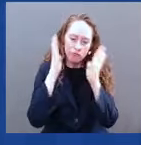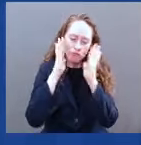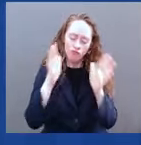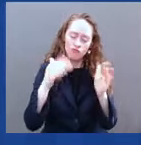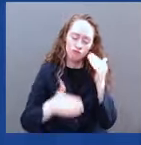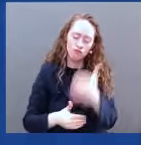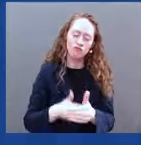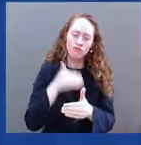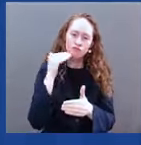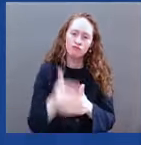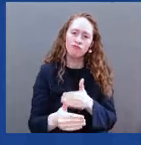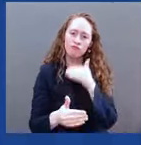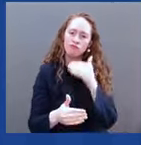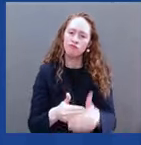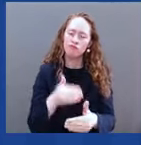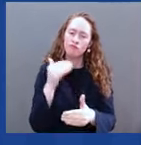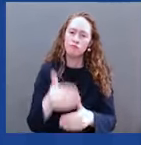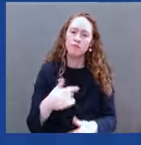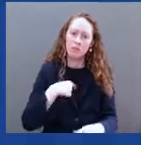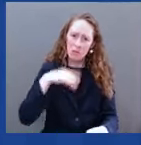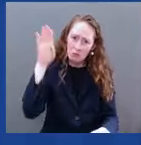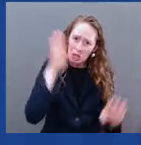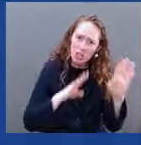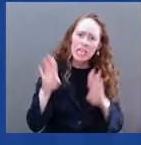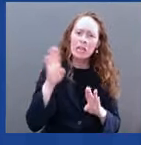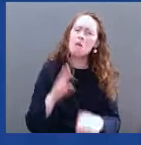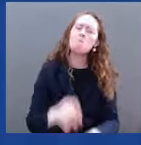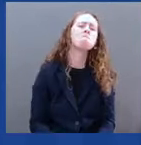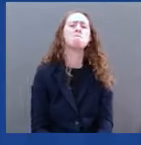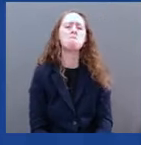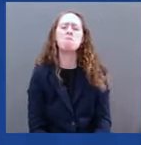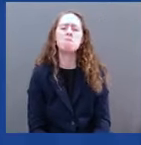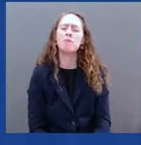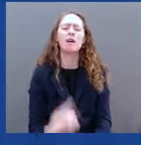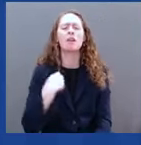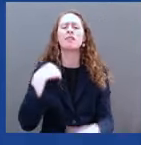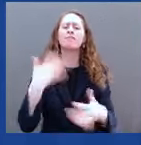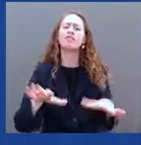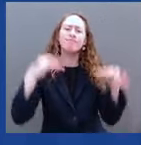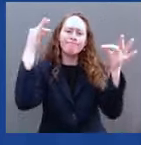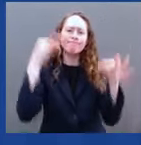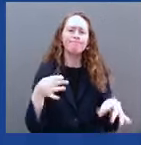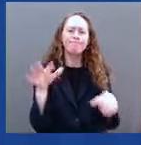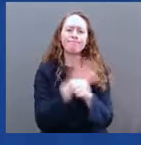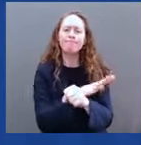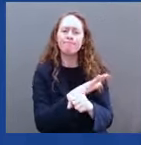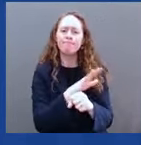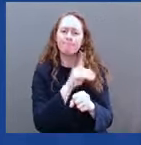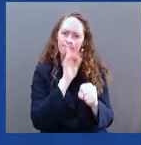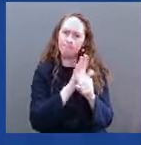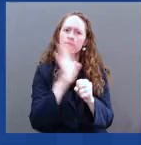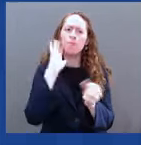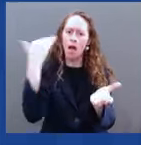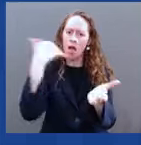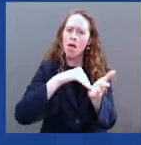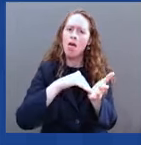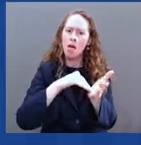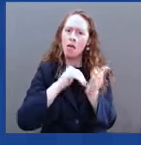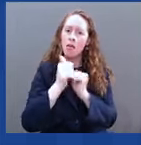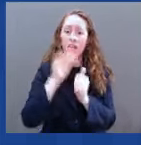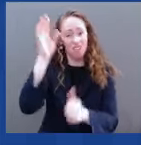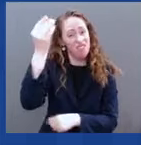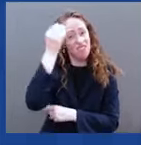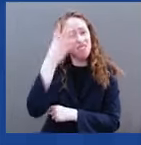I made a commitment when I ran this time. I wasn't going to run again. And I mean that sincerely. I had no intention of running for president